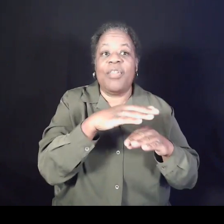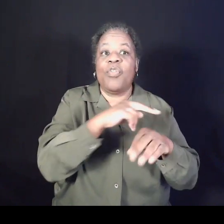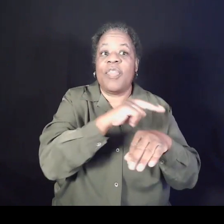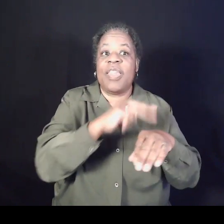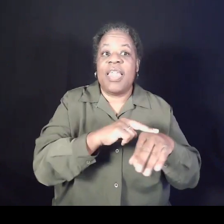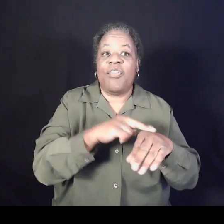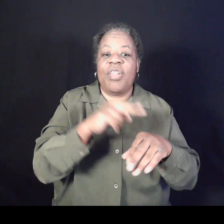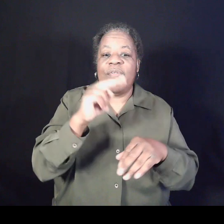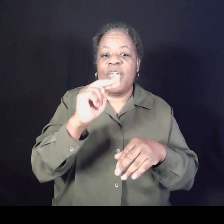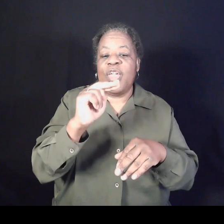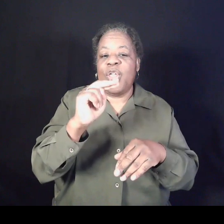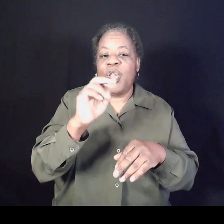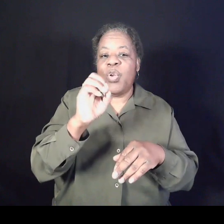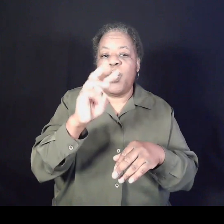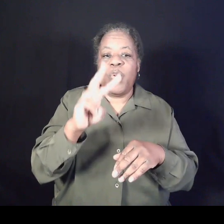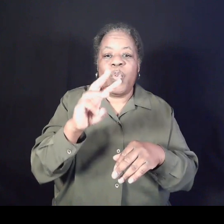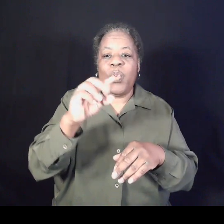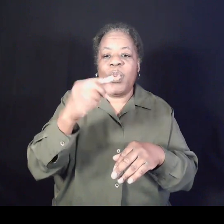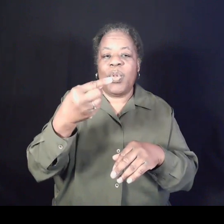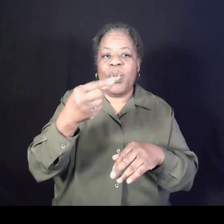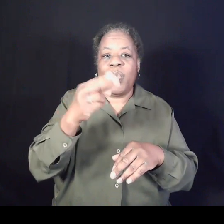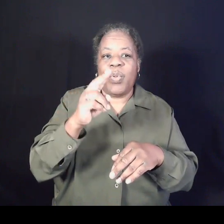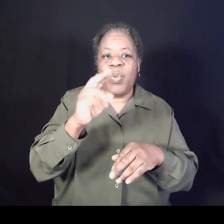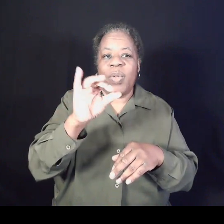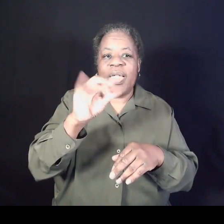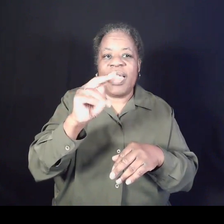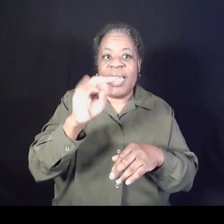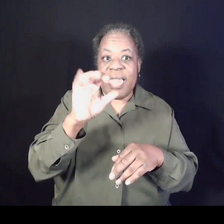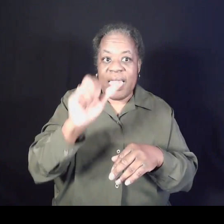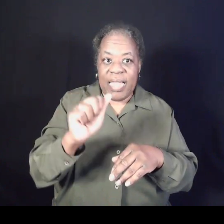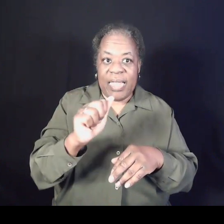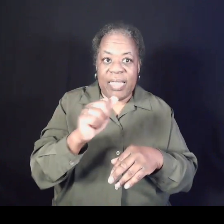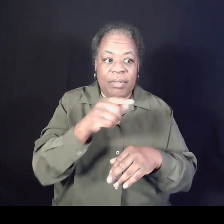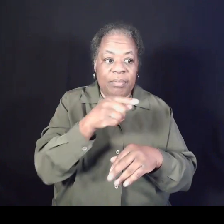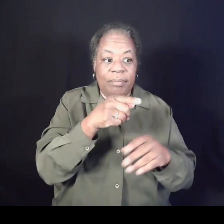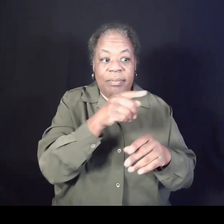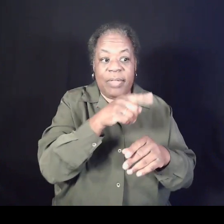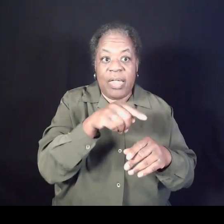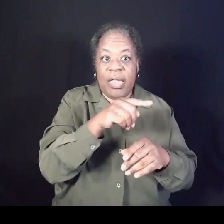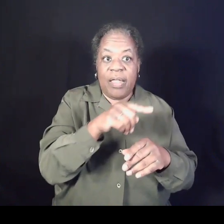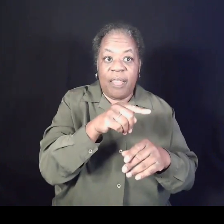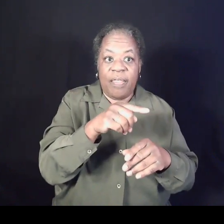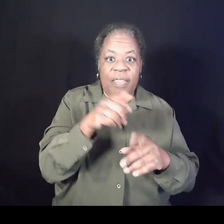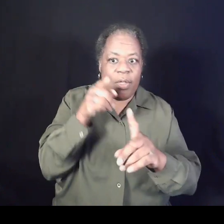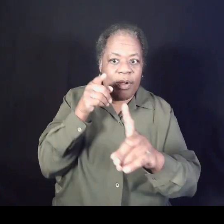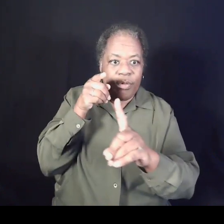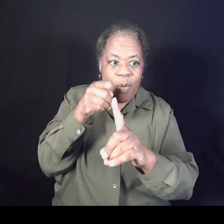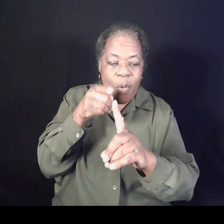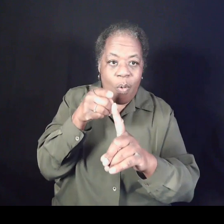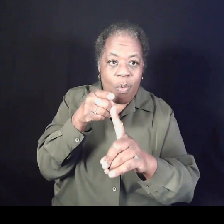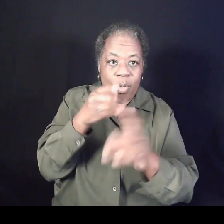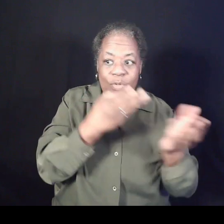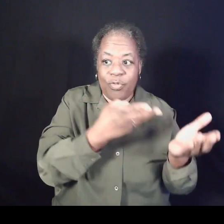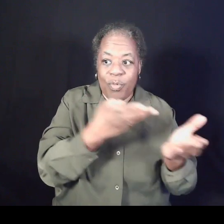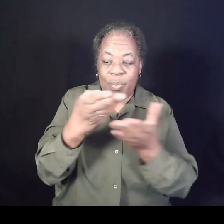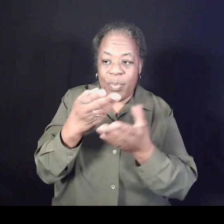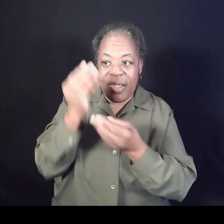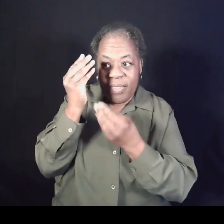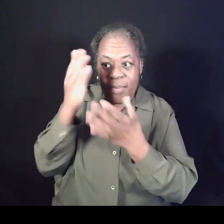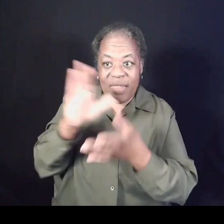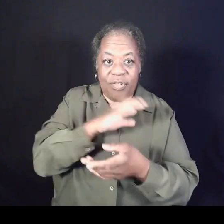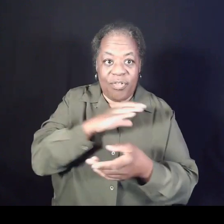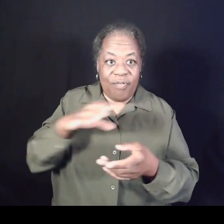in the South Pacific. And their mission was to bring the message of Christ to an indigenous, unreached people